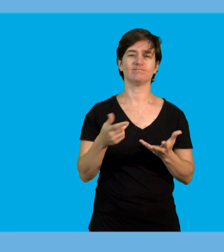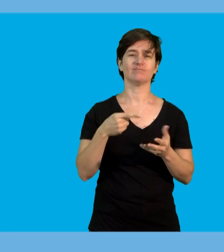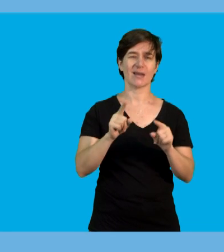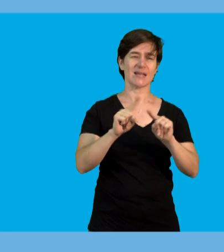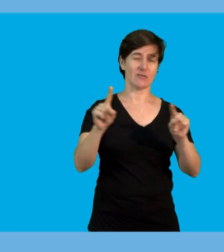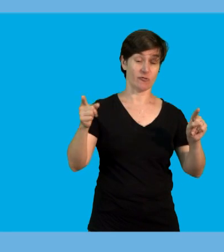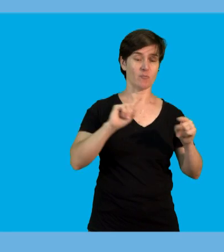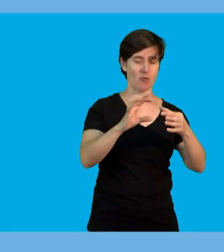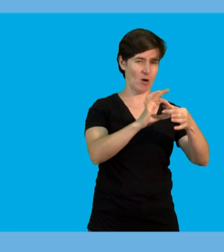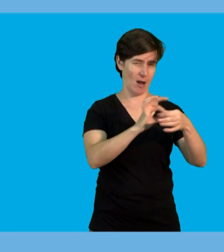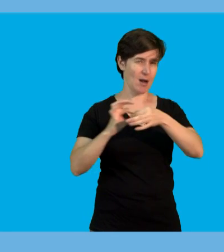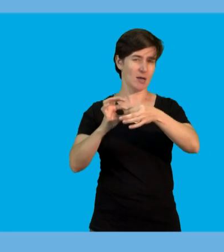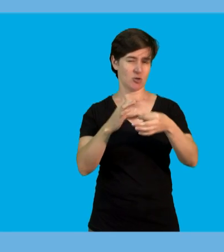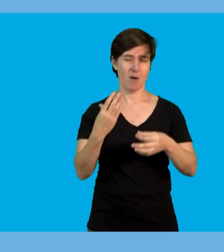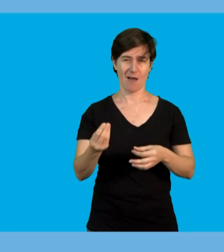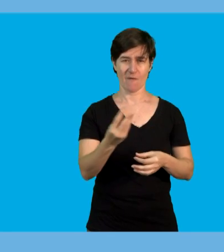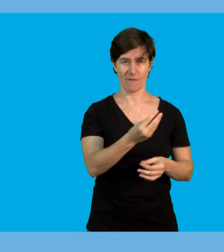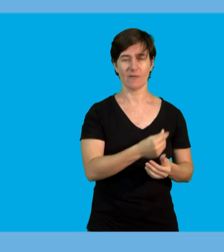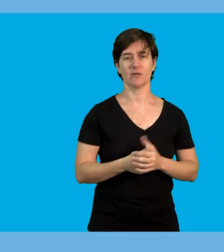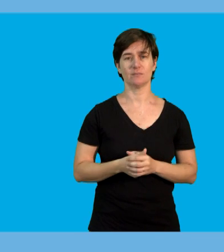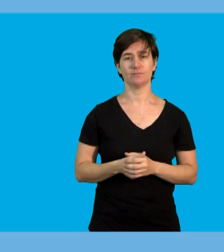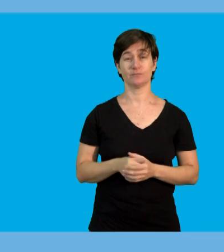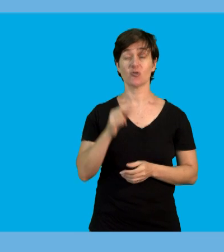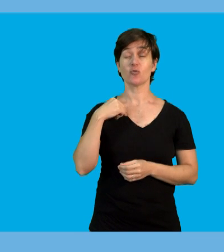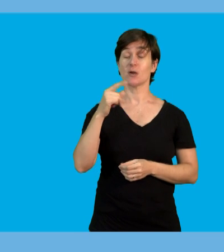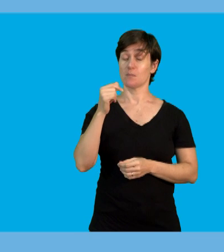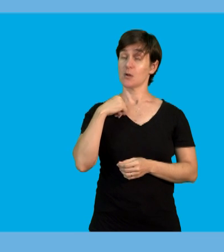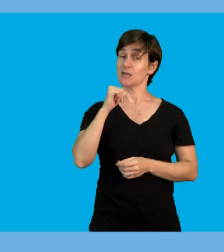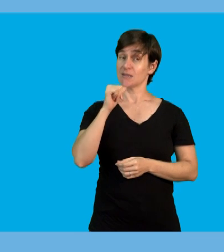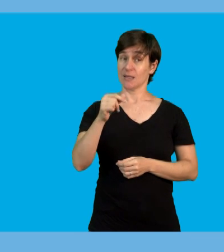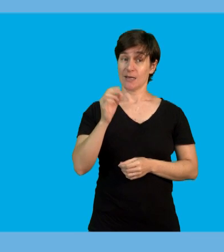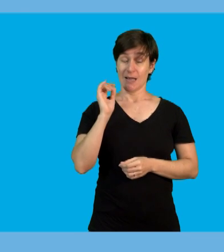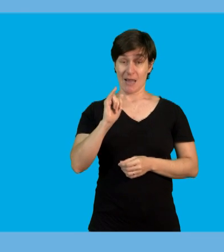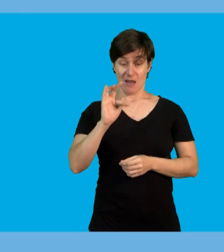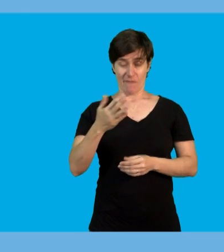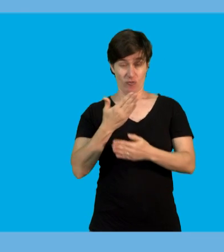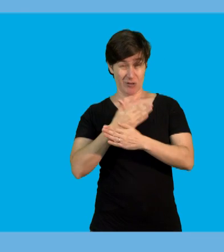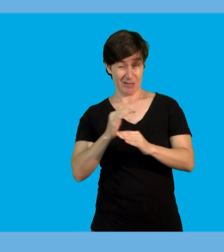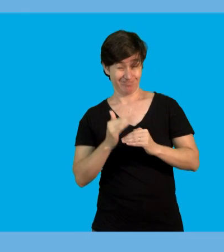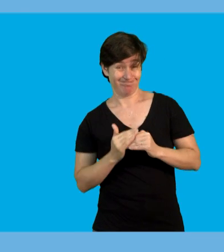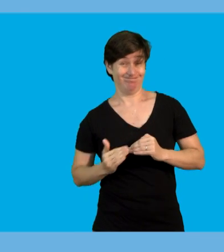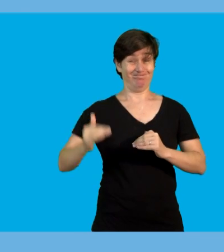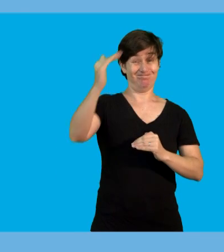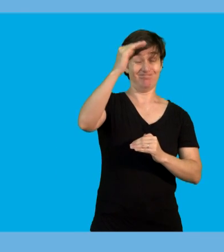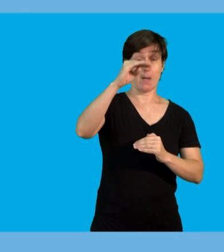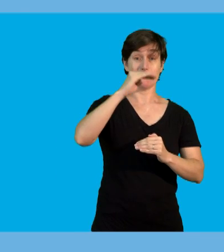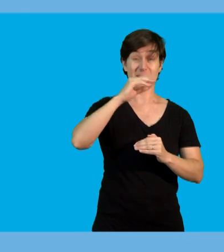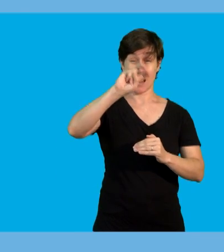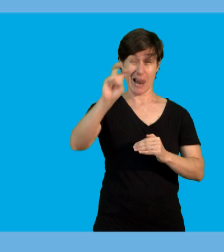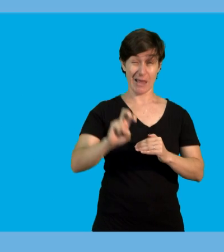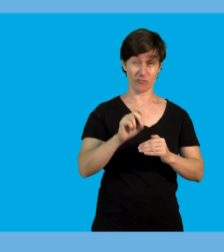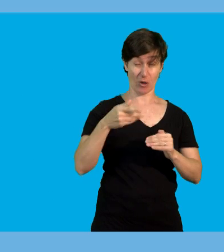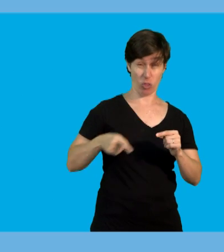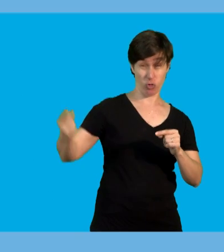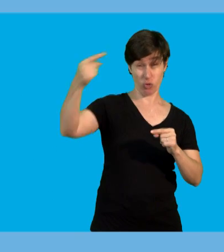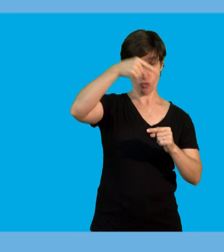variables. They have a certain relationship. We have identified that when the resistance is increasing, the current is going